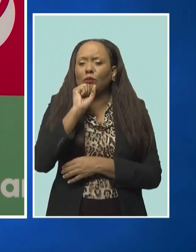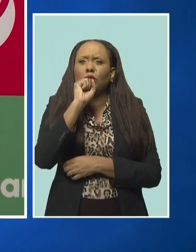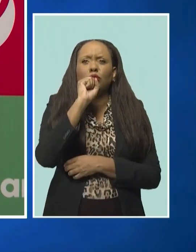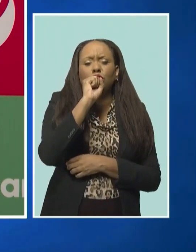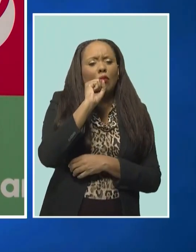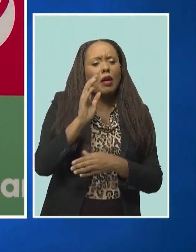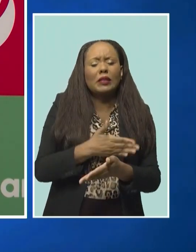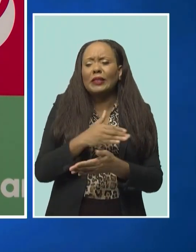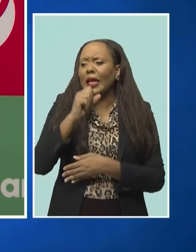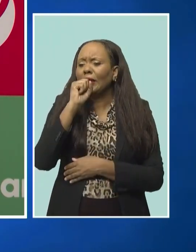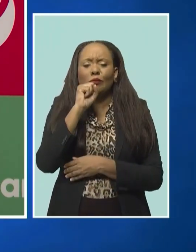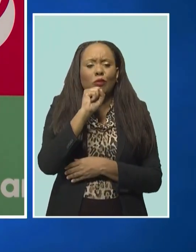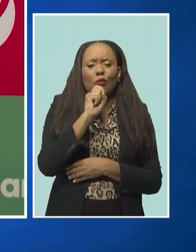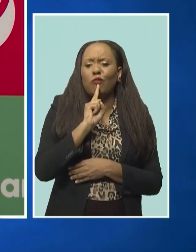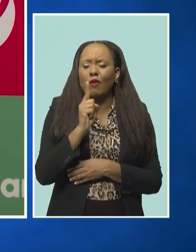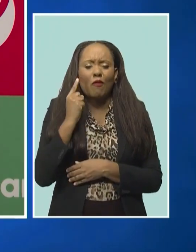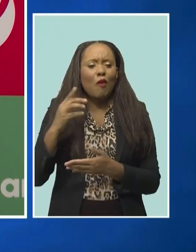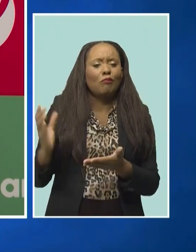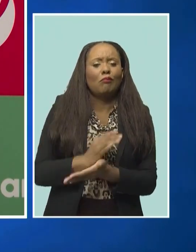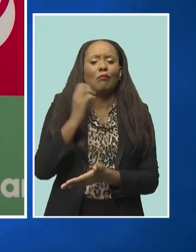obvious solution.